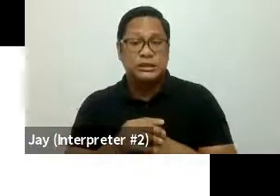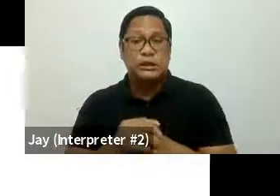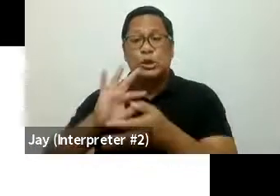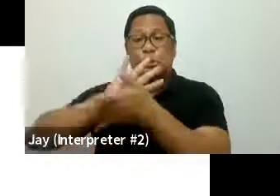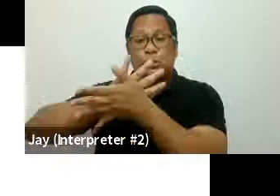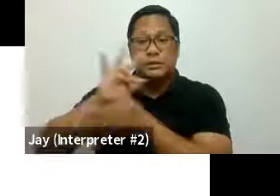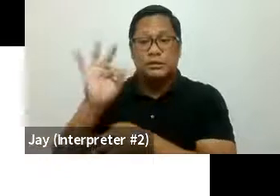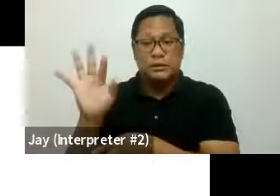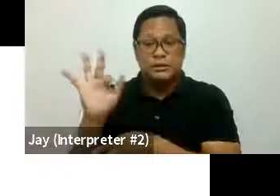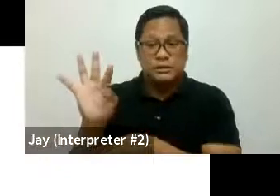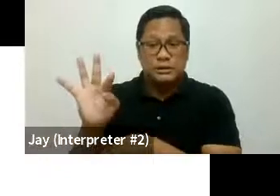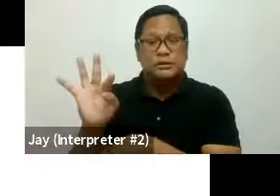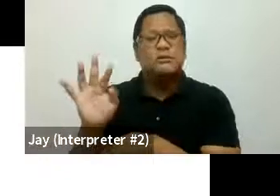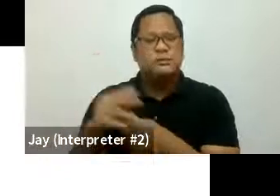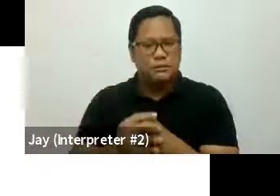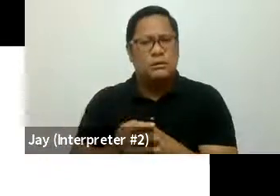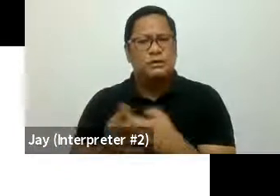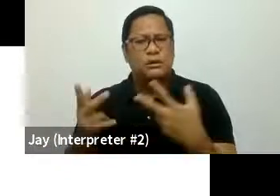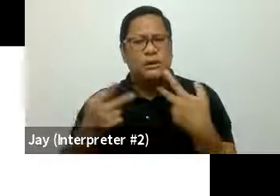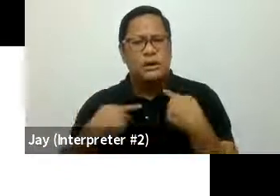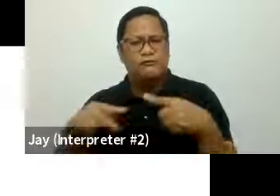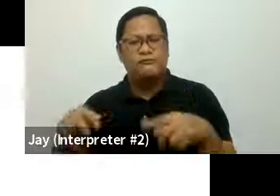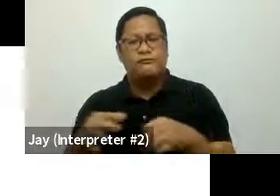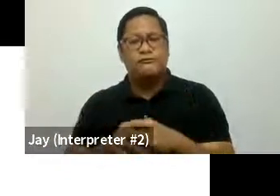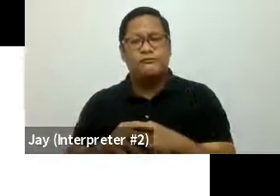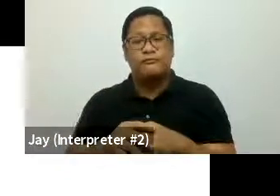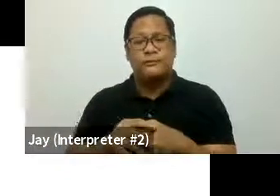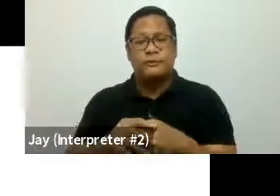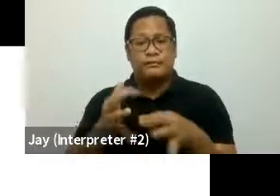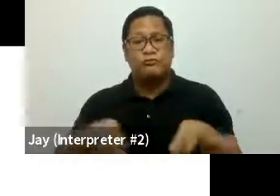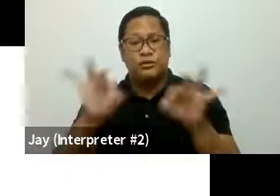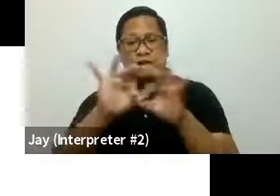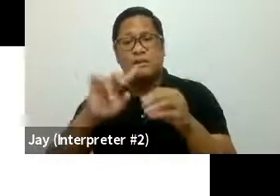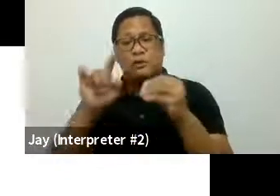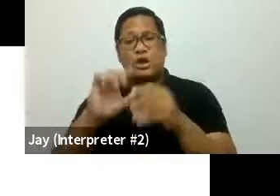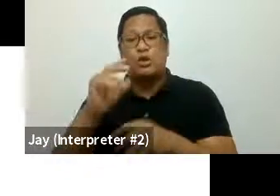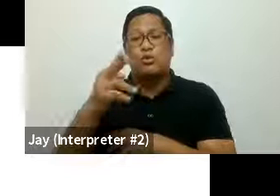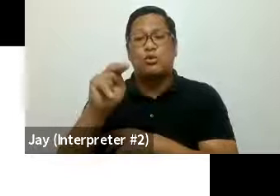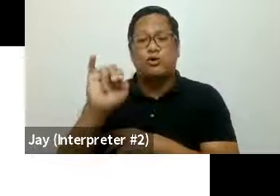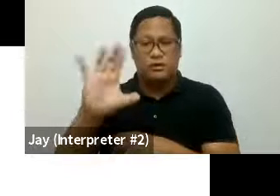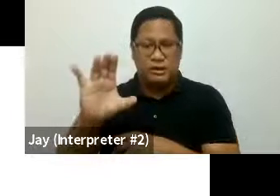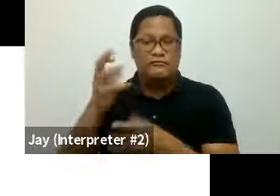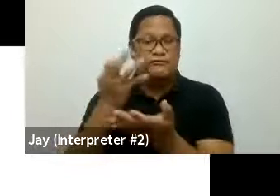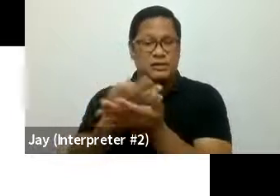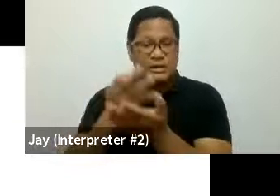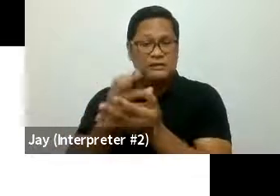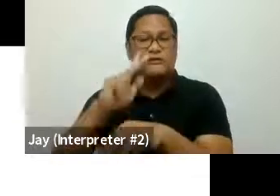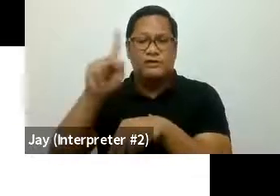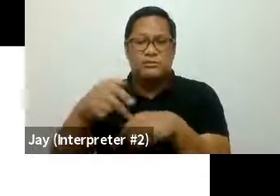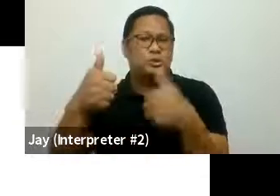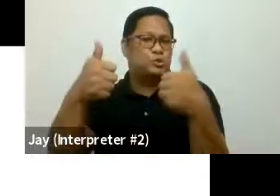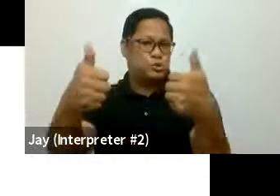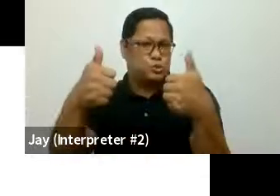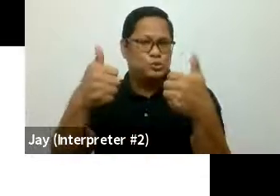COVID-19 has highlighted the chronic underfinancing. The Philippines has done good work